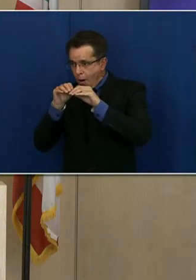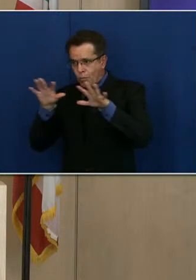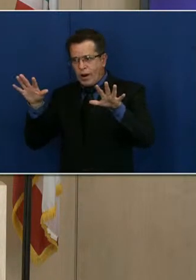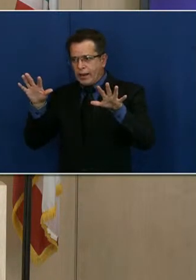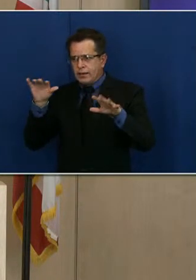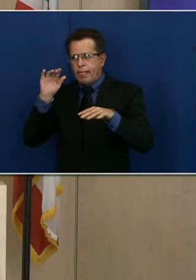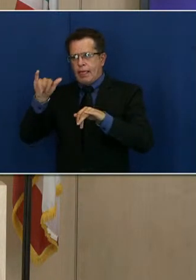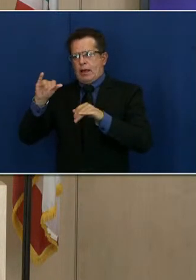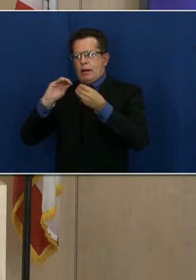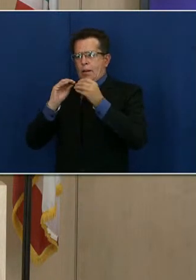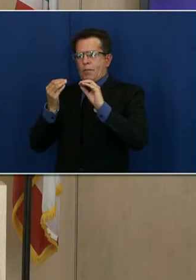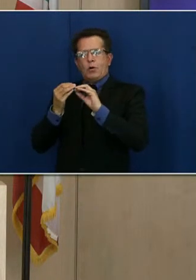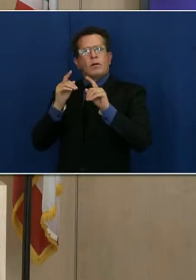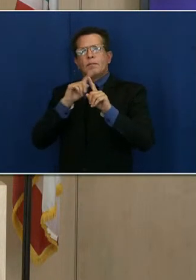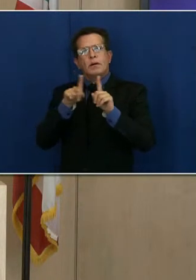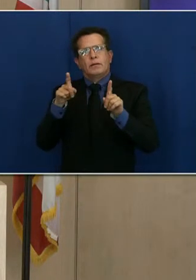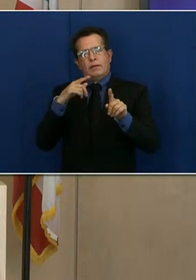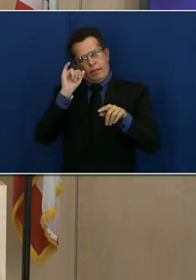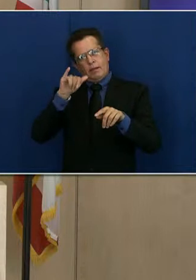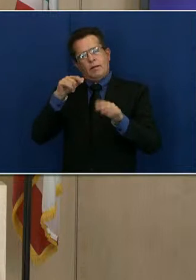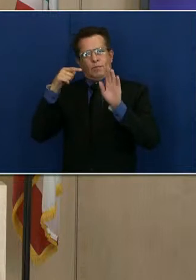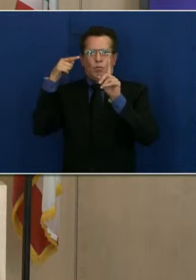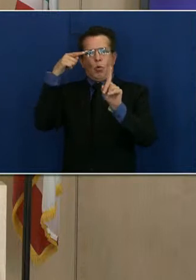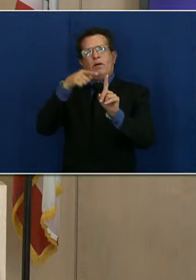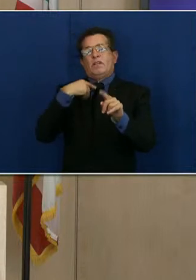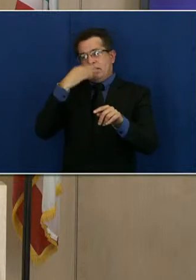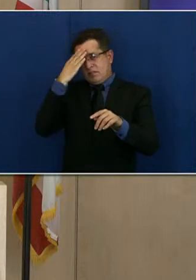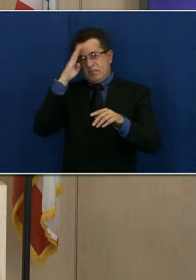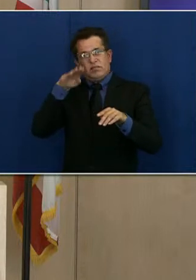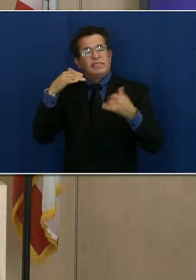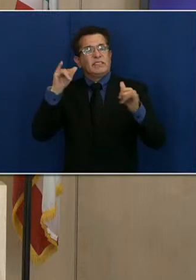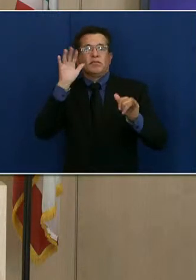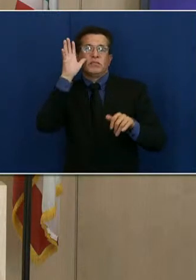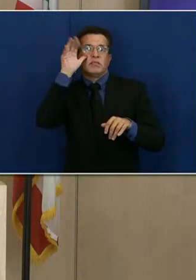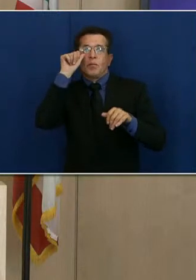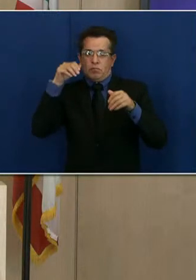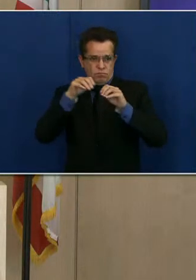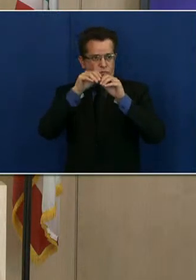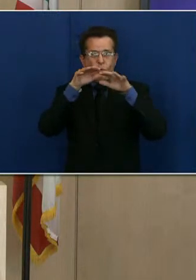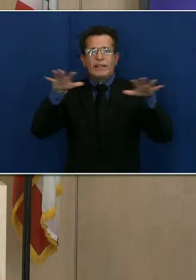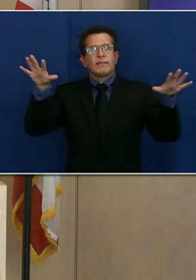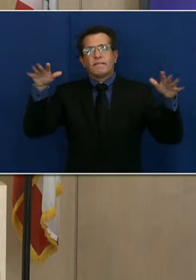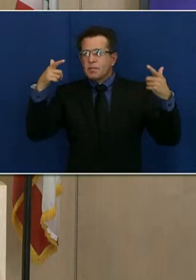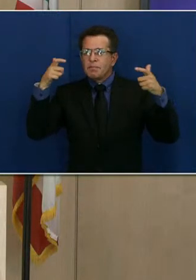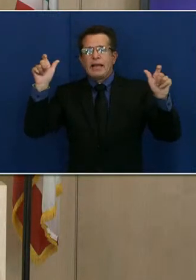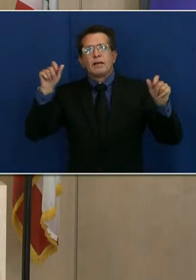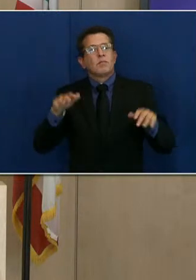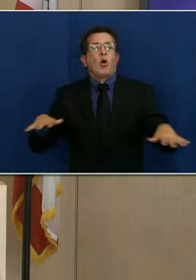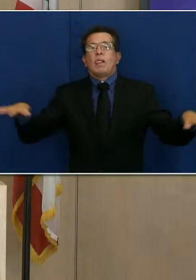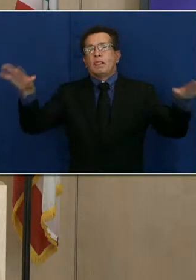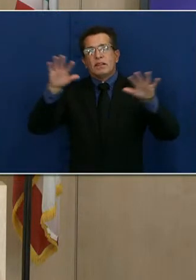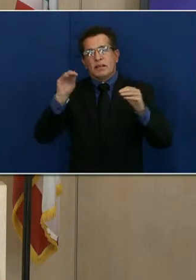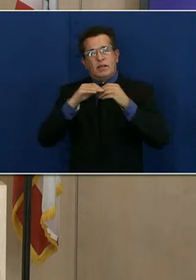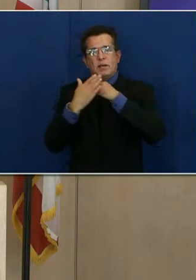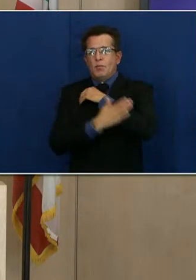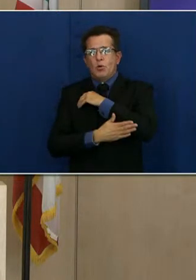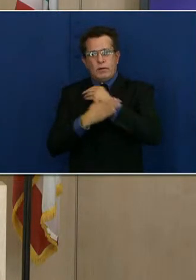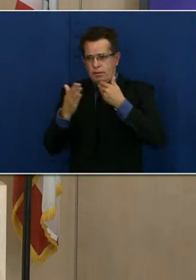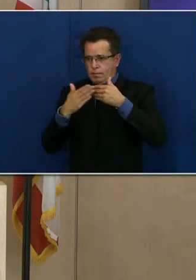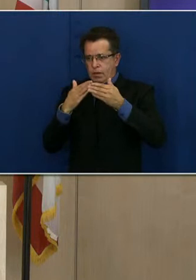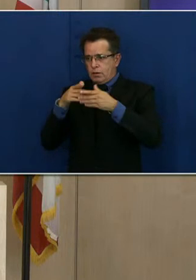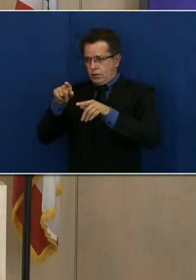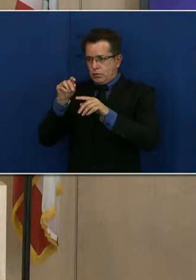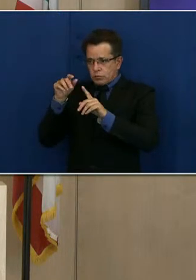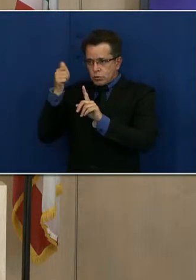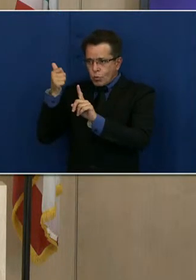It's about, we know that this virus is pervasive throughout the community. That's the real issue, and it's not about contact